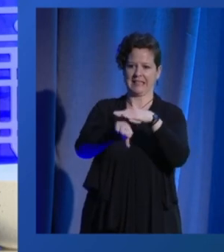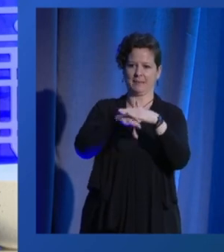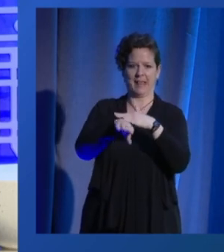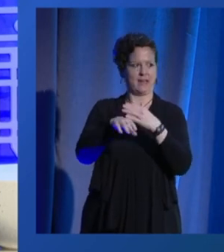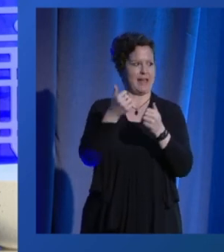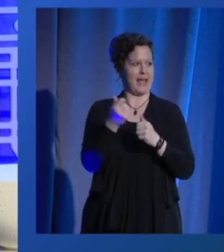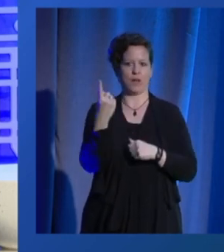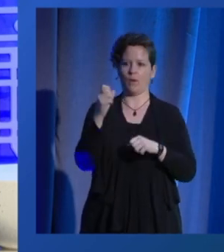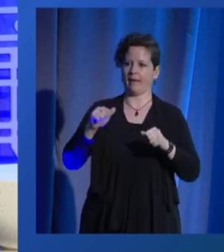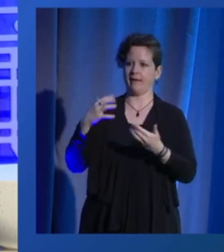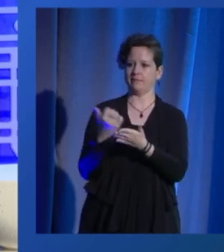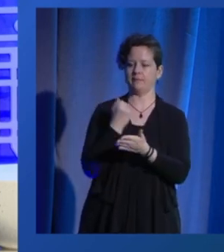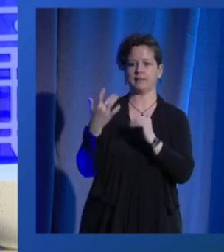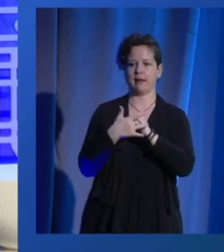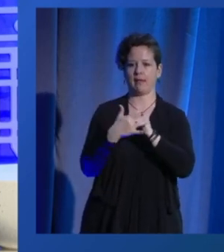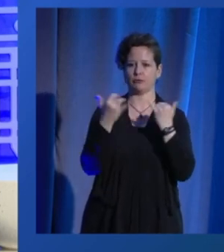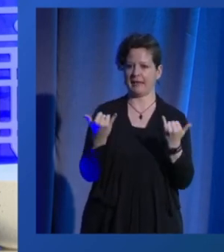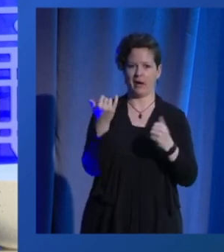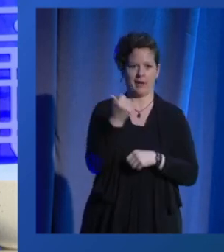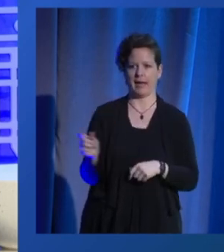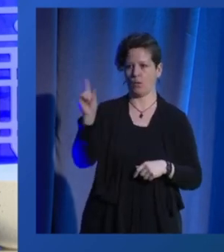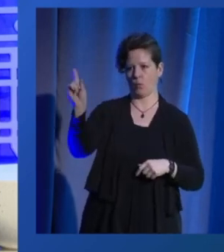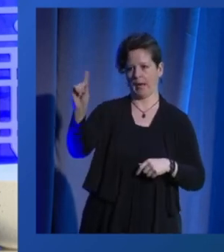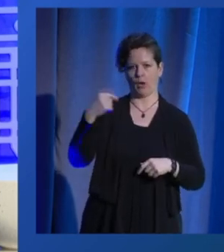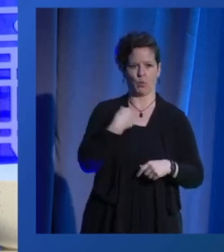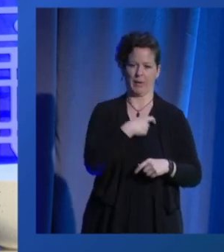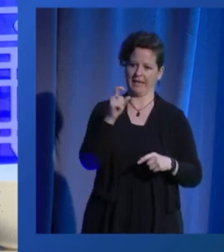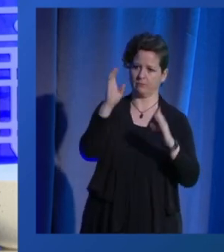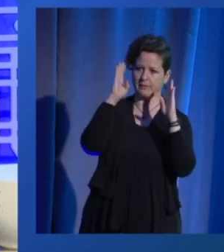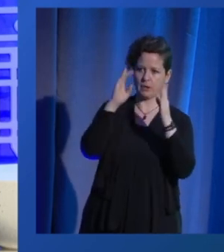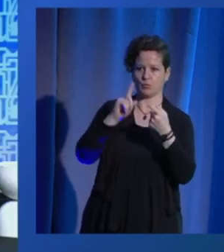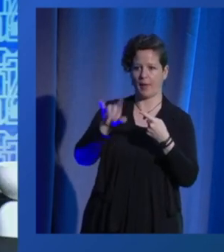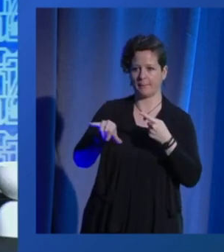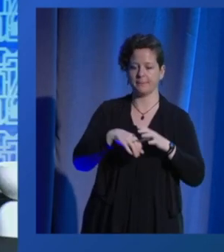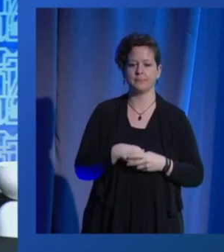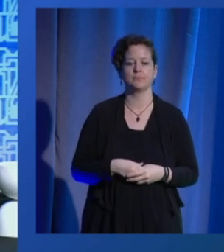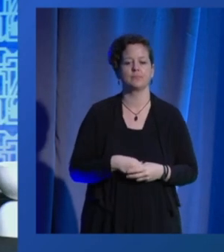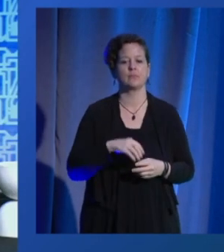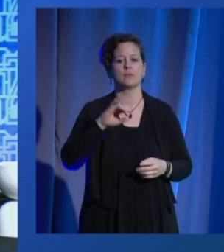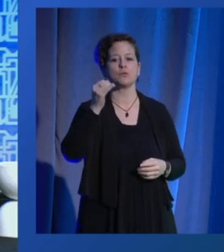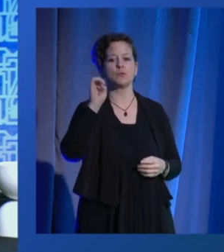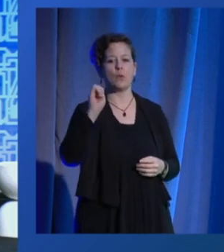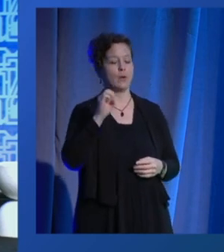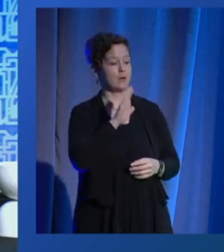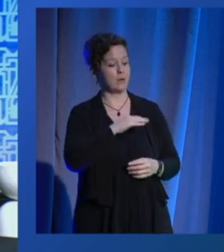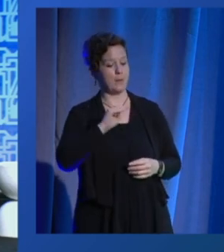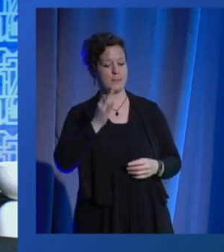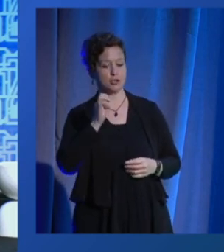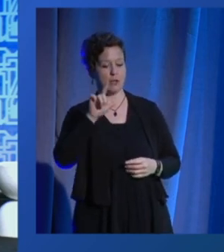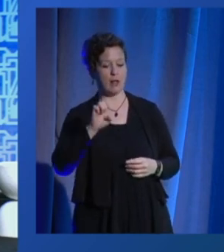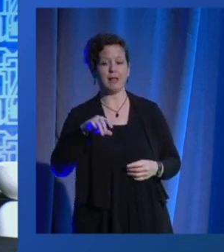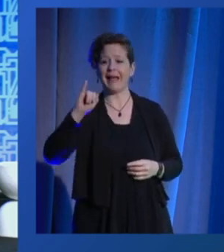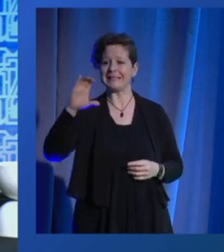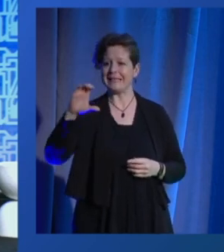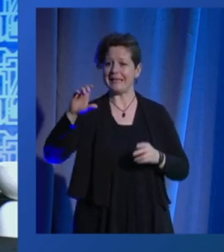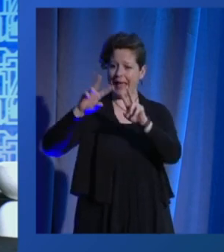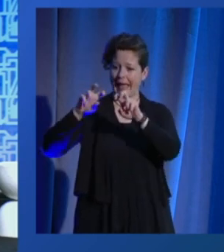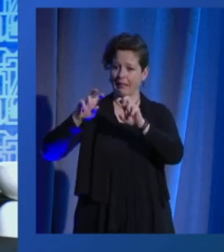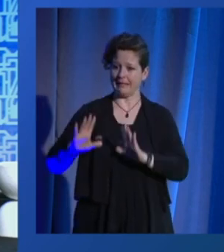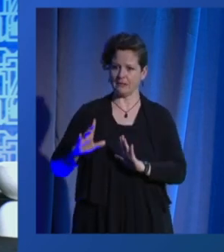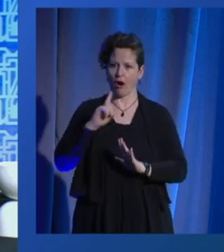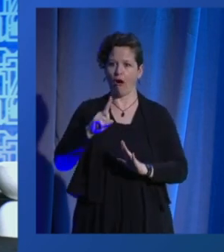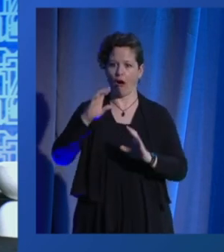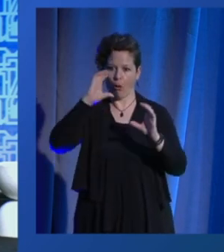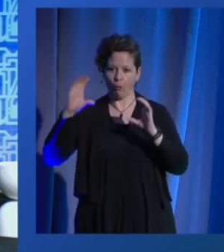capabilities globally now Michelle are there uh things that are keeping uh IC analysts uh up at